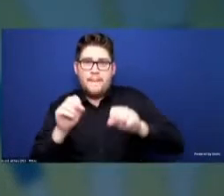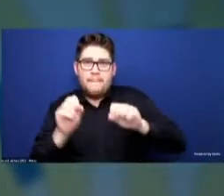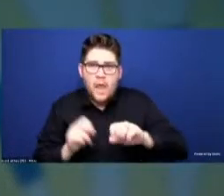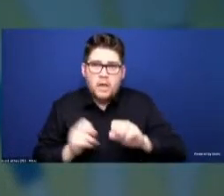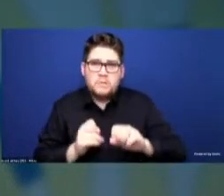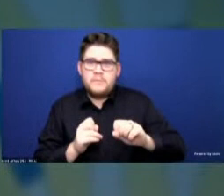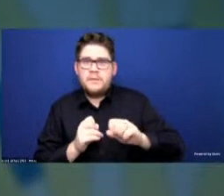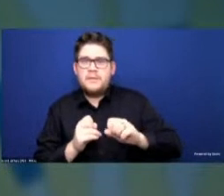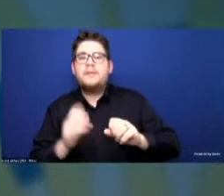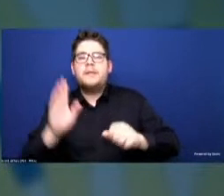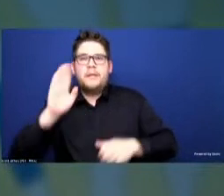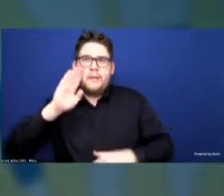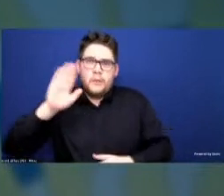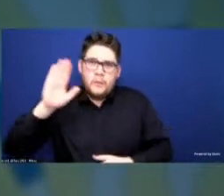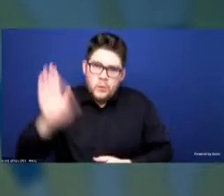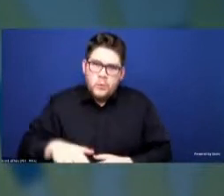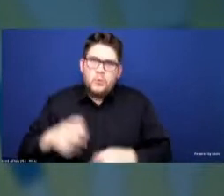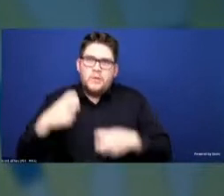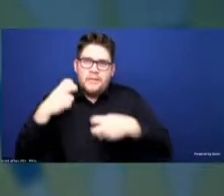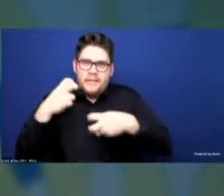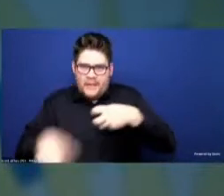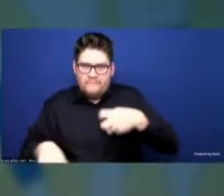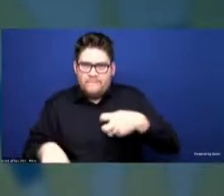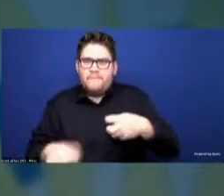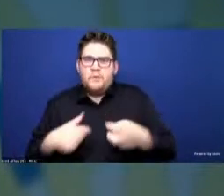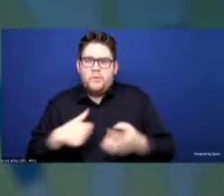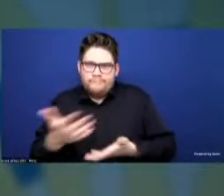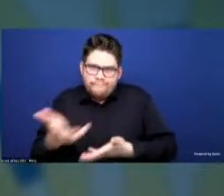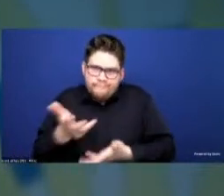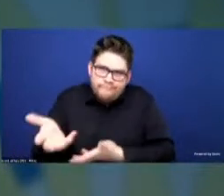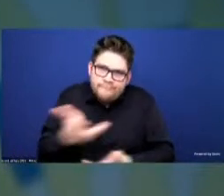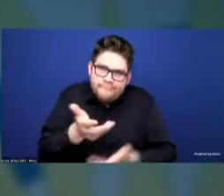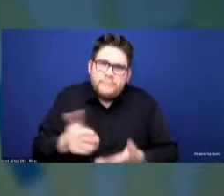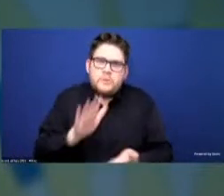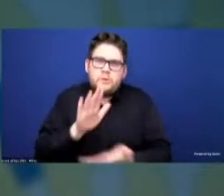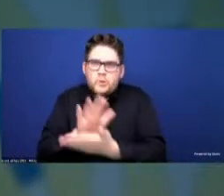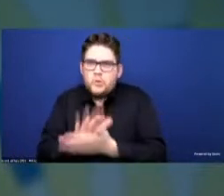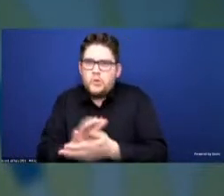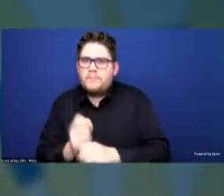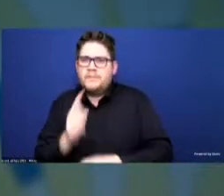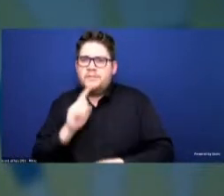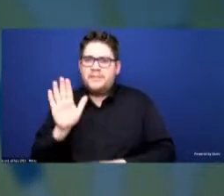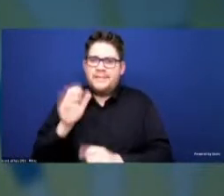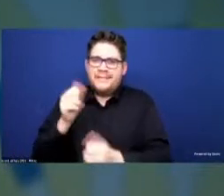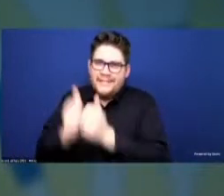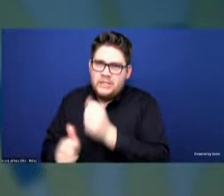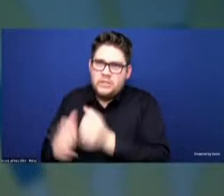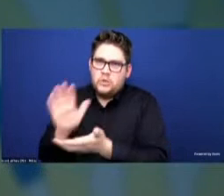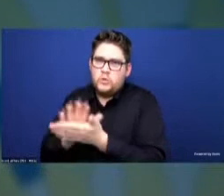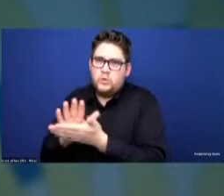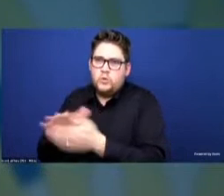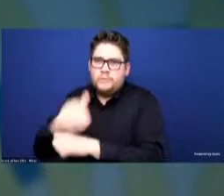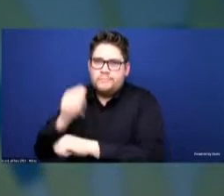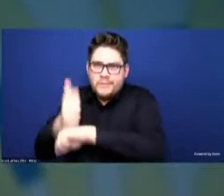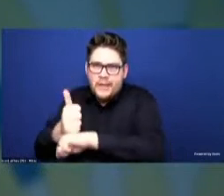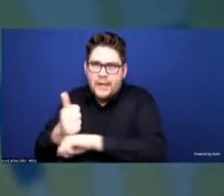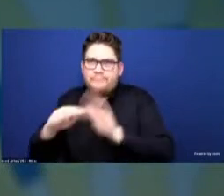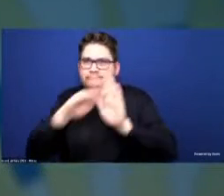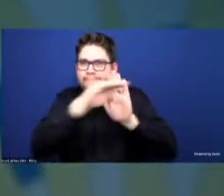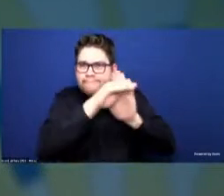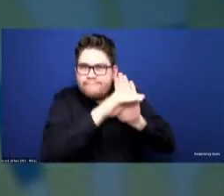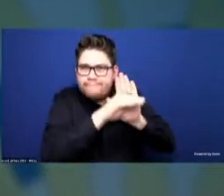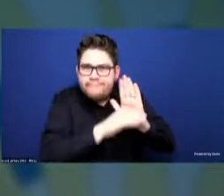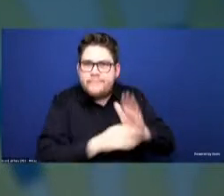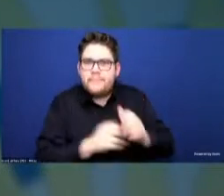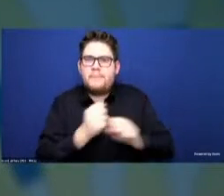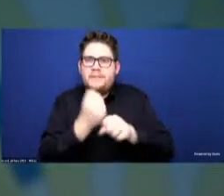to ensure that the COVID safety plans in every school are being followed, that people are doing what they need to do